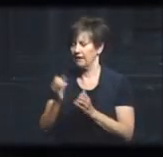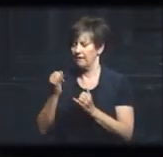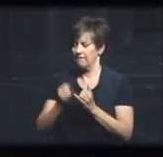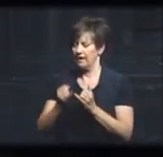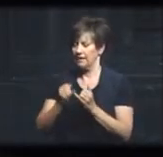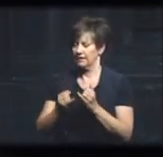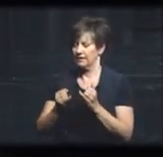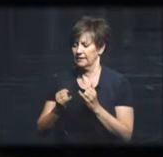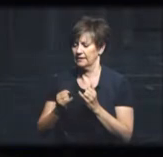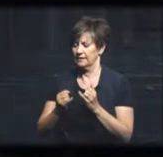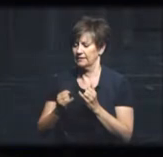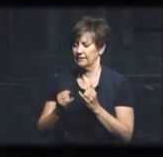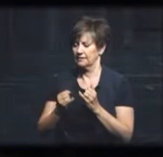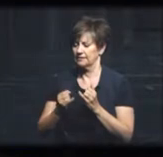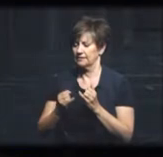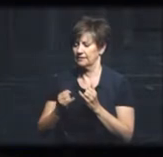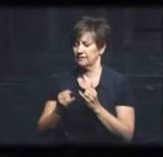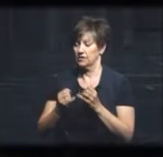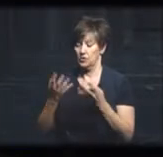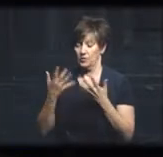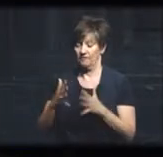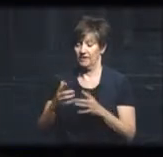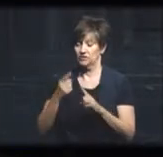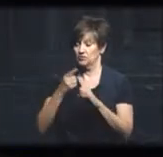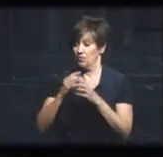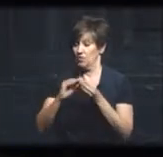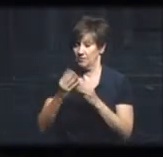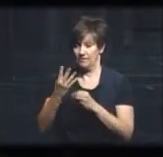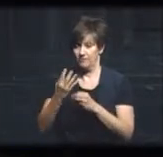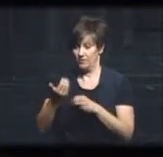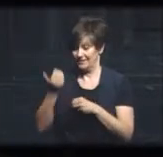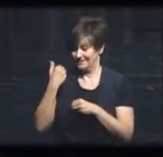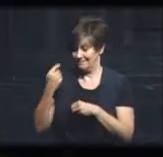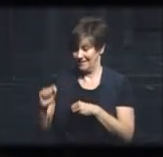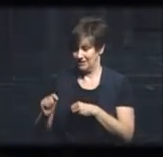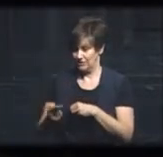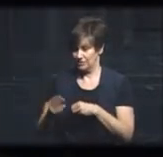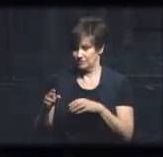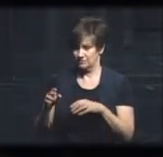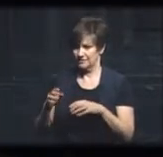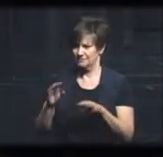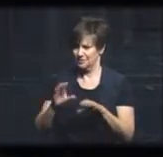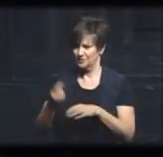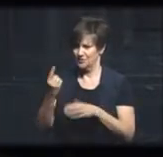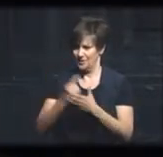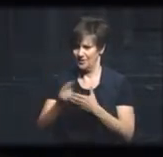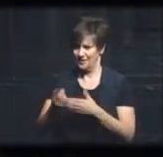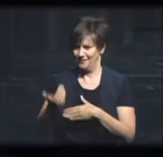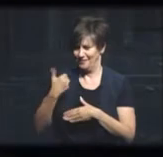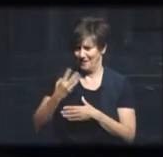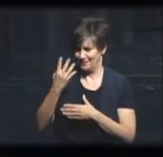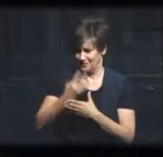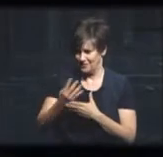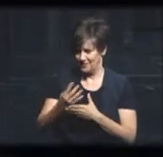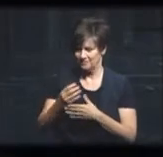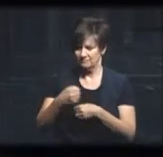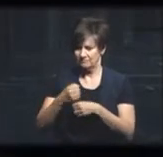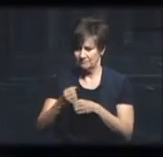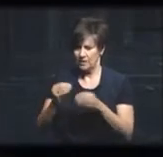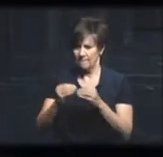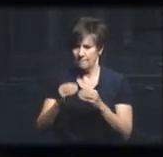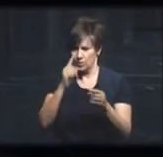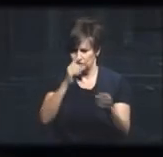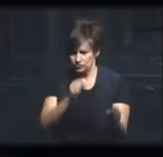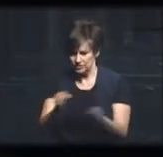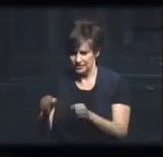and we just finished goal number four this past Thursday, these that we've been taking on one a week for the past 4 weeks, creating more strategic